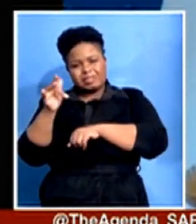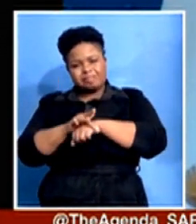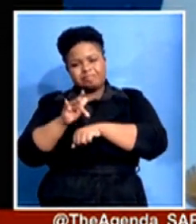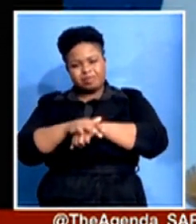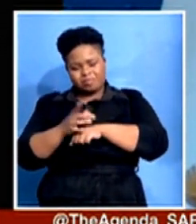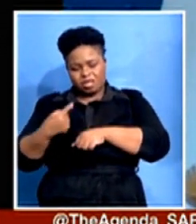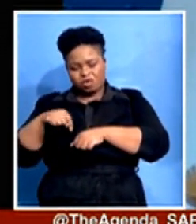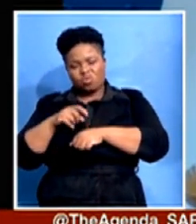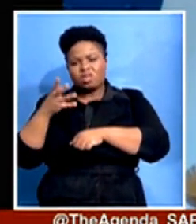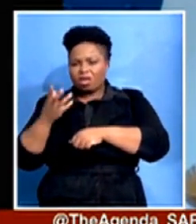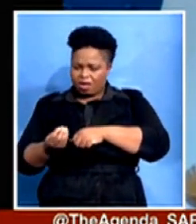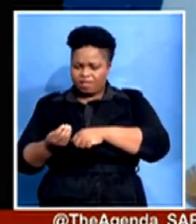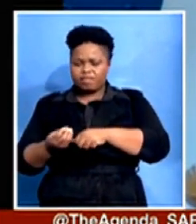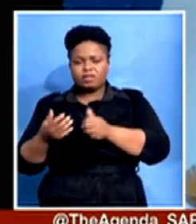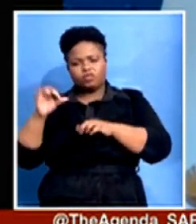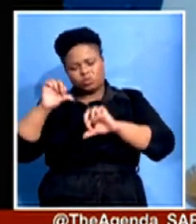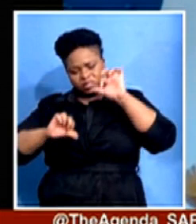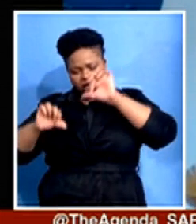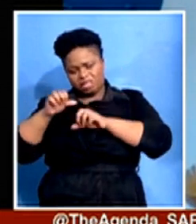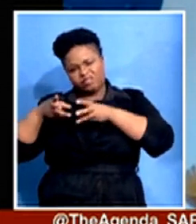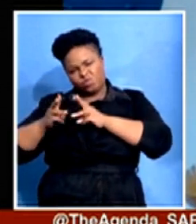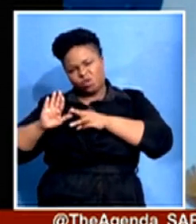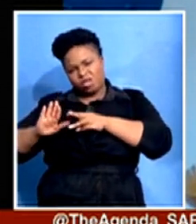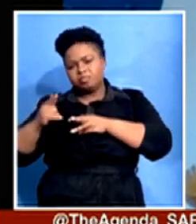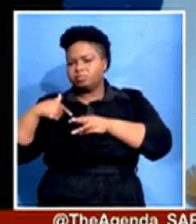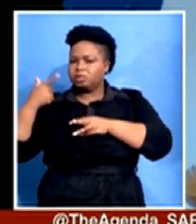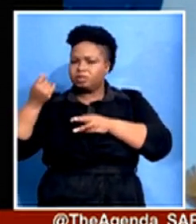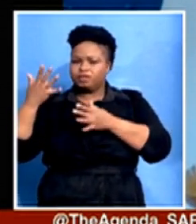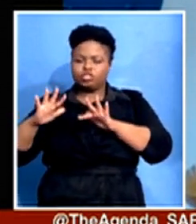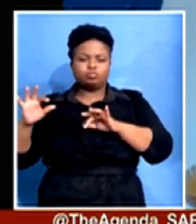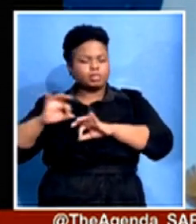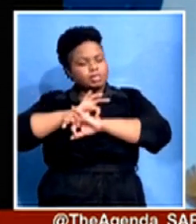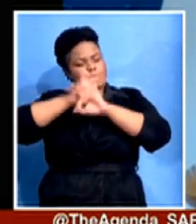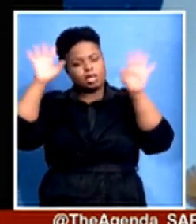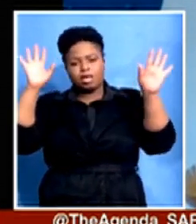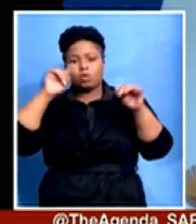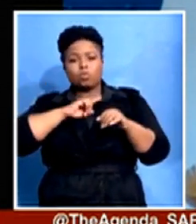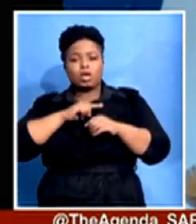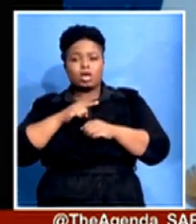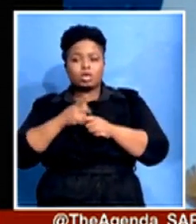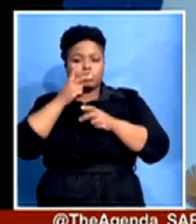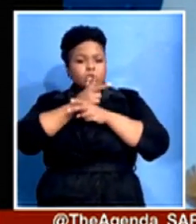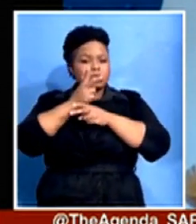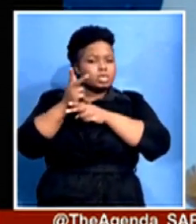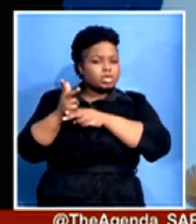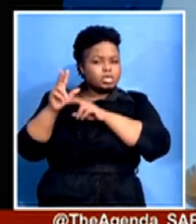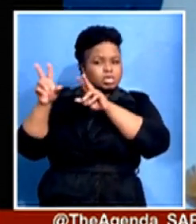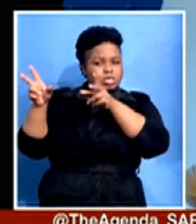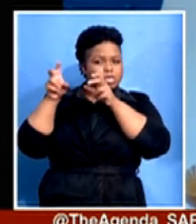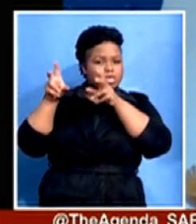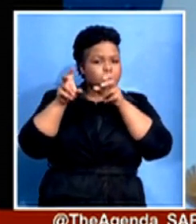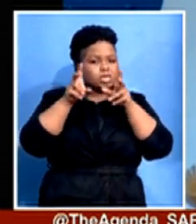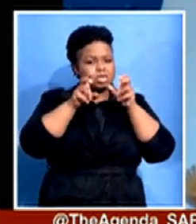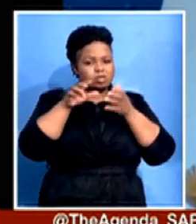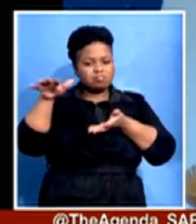this is very, very clear in terms of the genomic surveillance, the data analytics, and some work that we